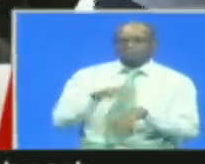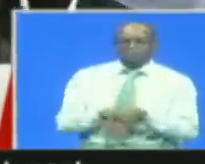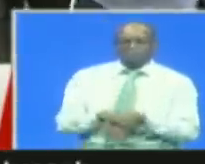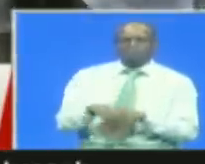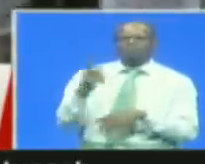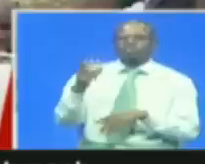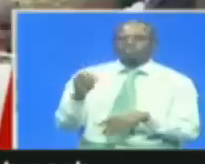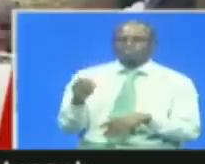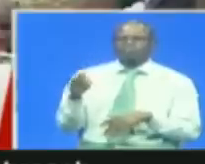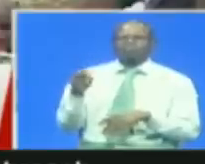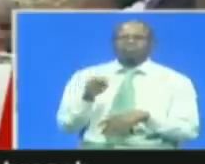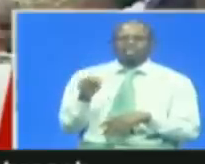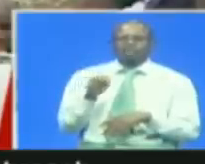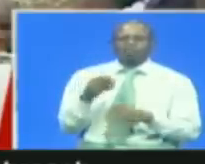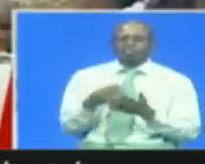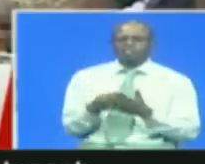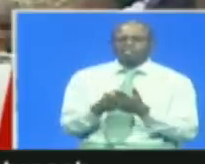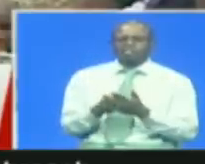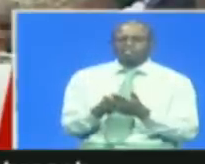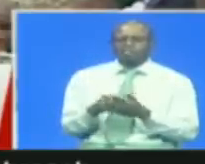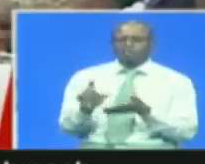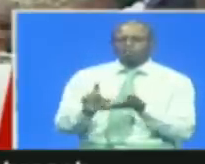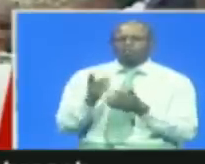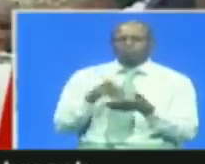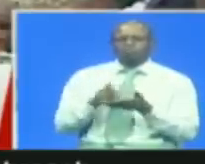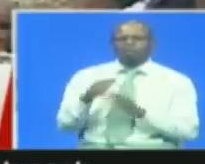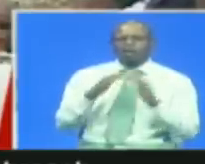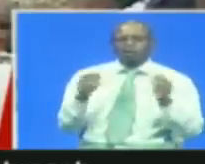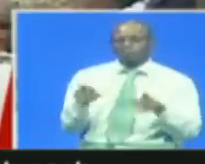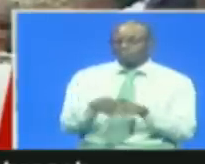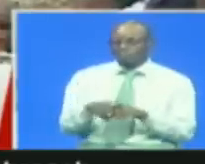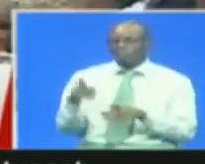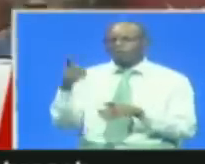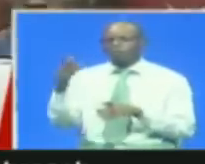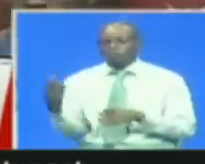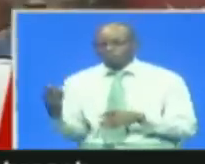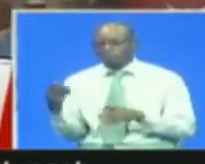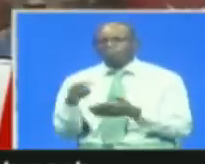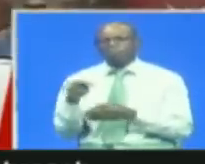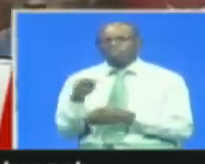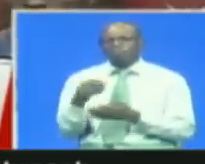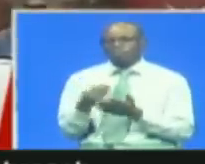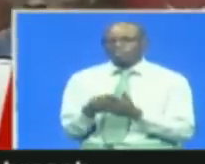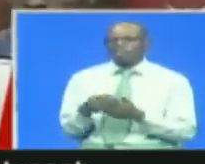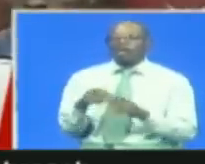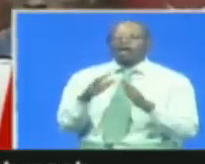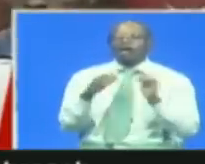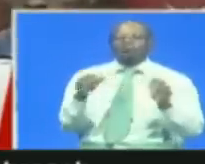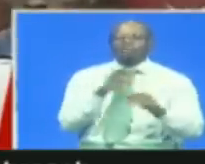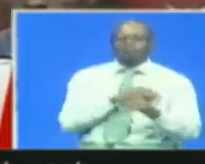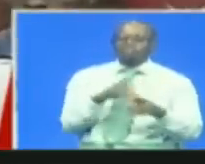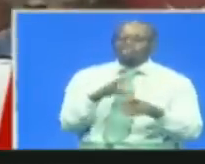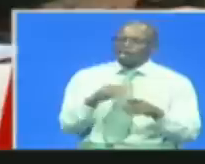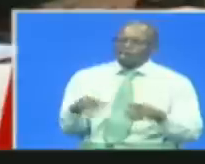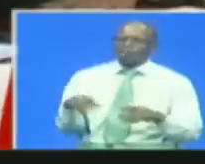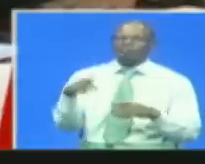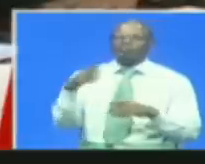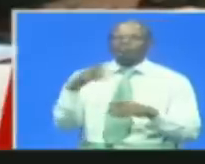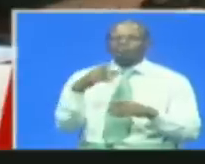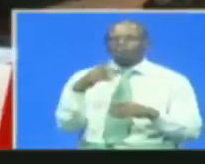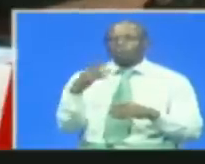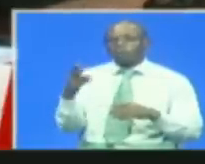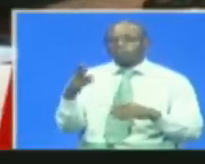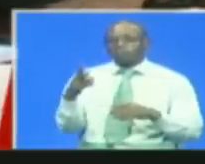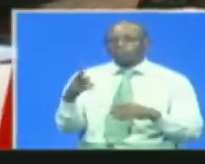million shilling mortgage, but also a quarter of a million shillings in a housing allowance, all 416 of them.